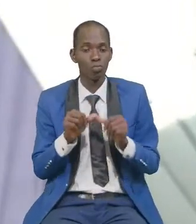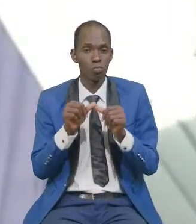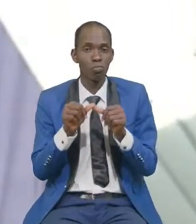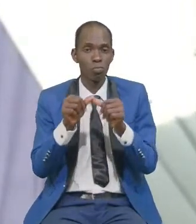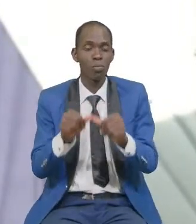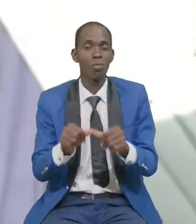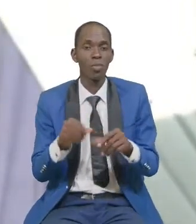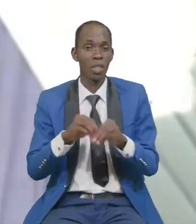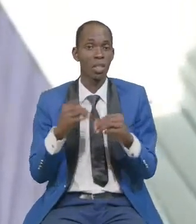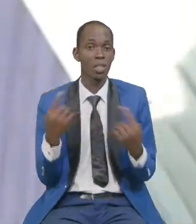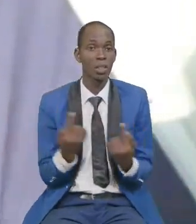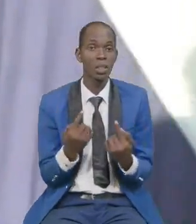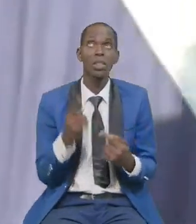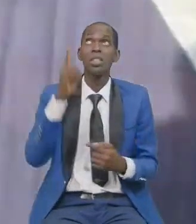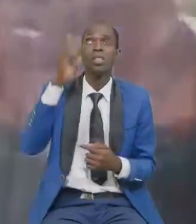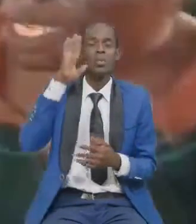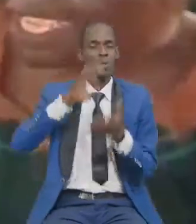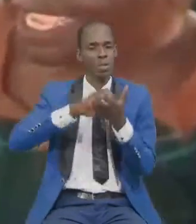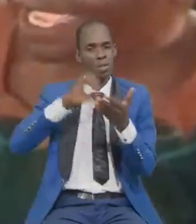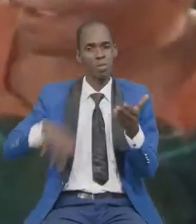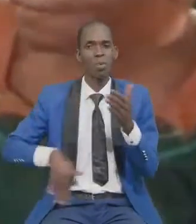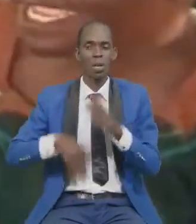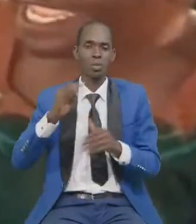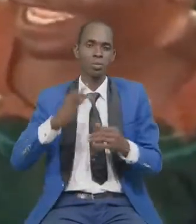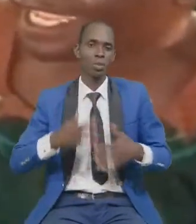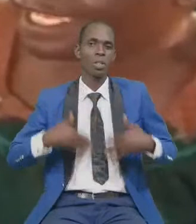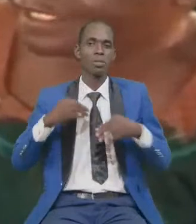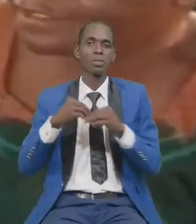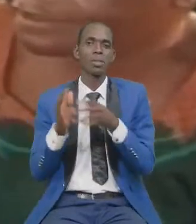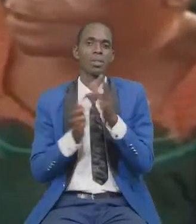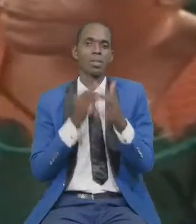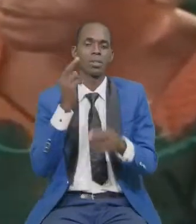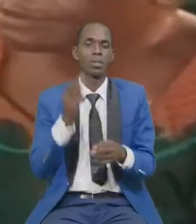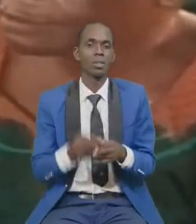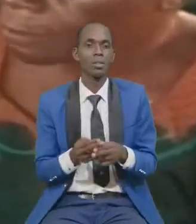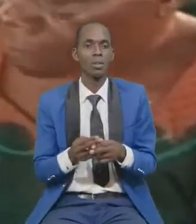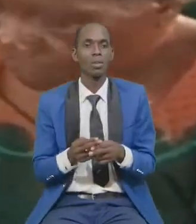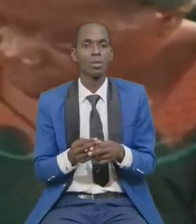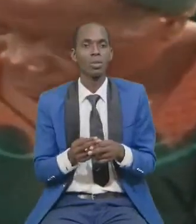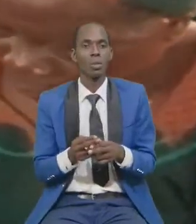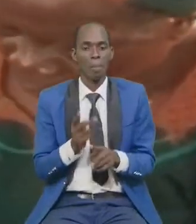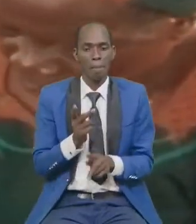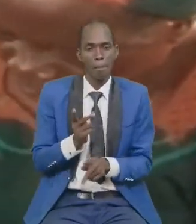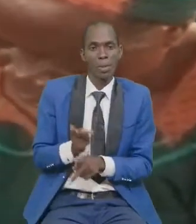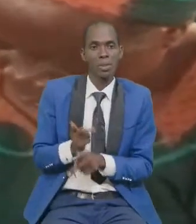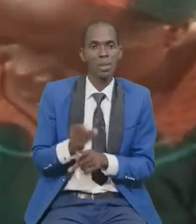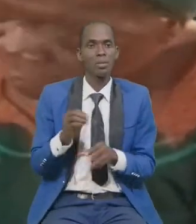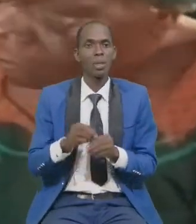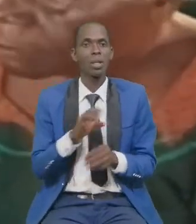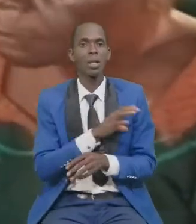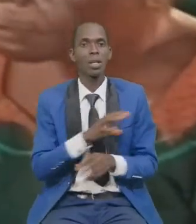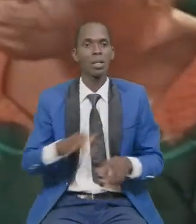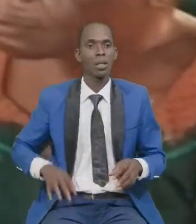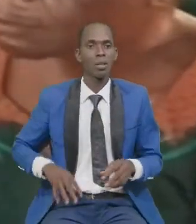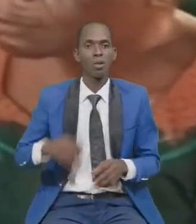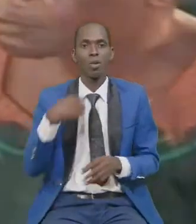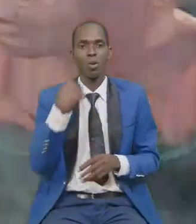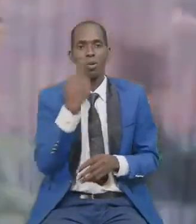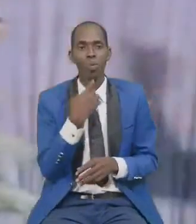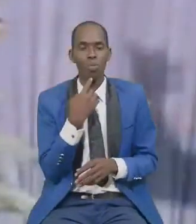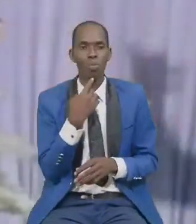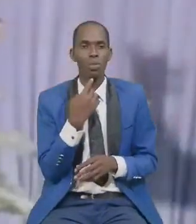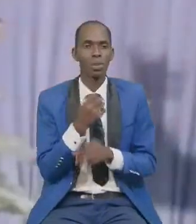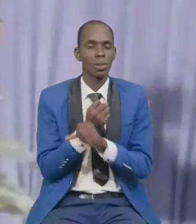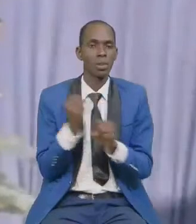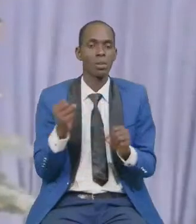sinning, you will get rid of that sin in your life. We serve a Christ who saves. We serve